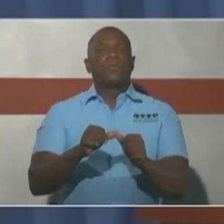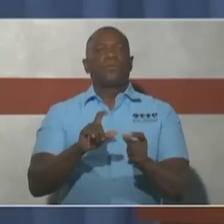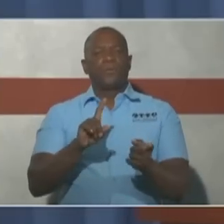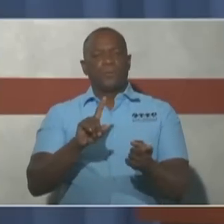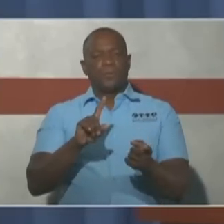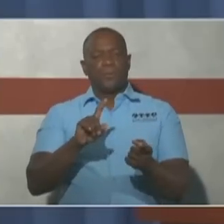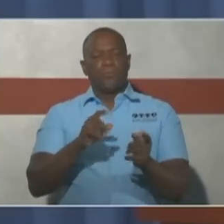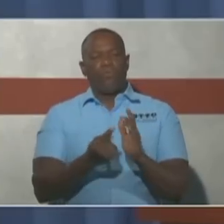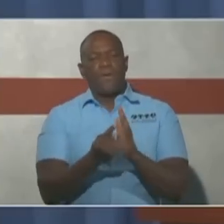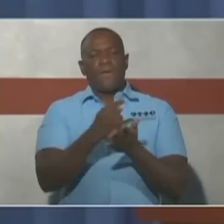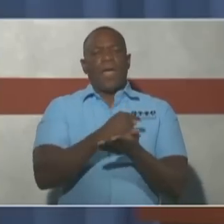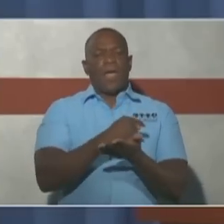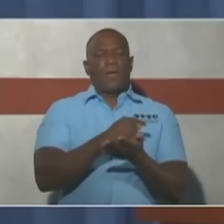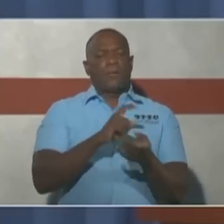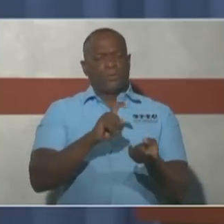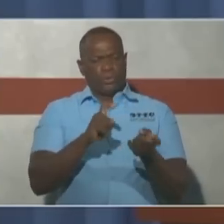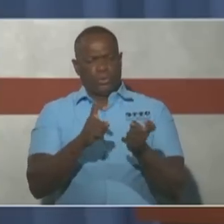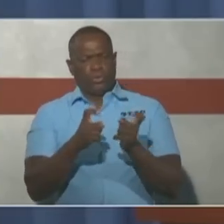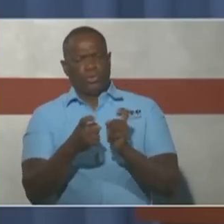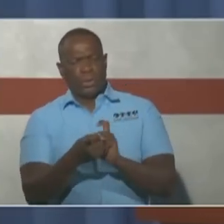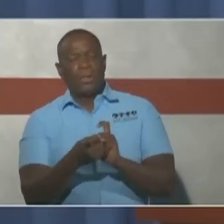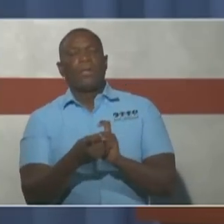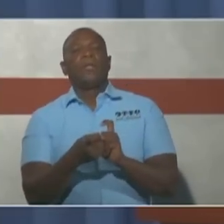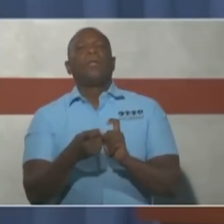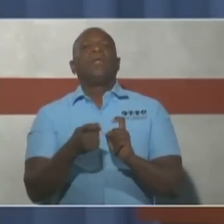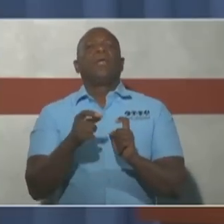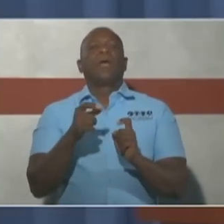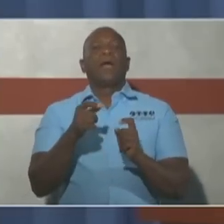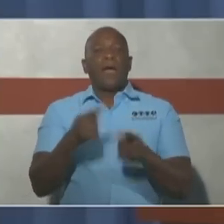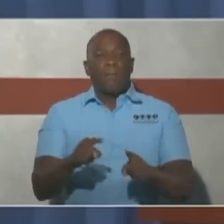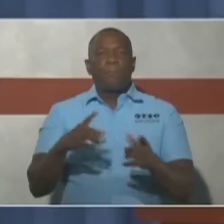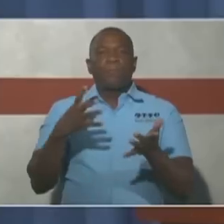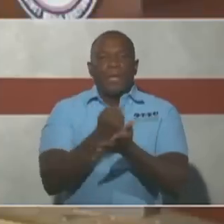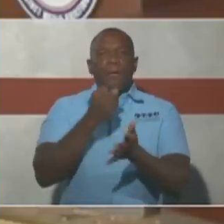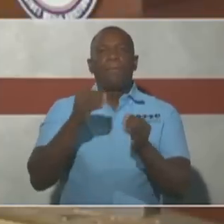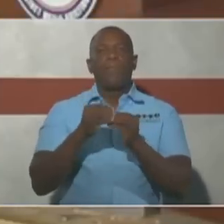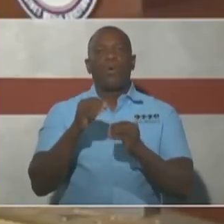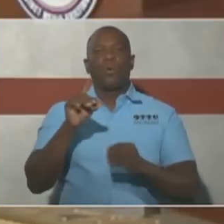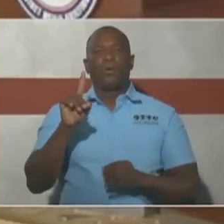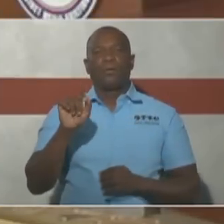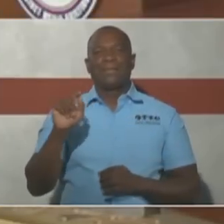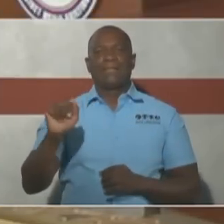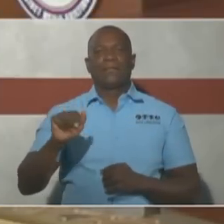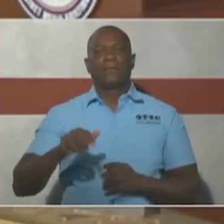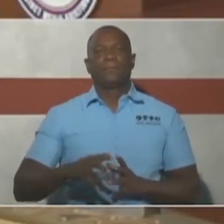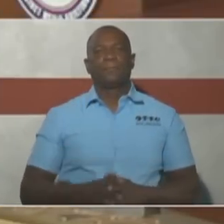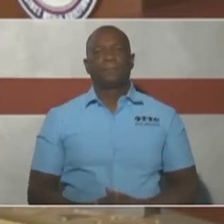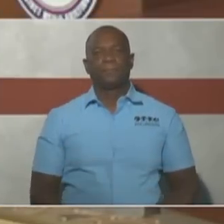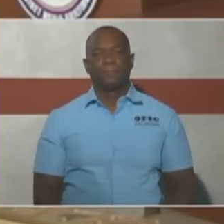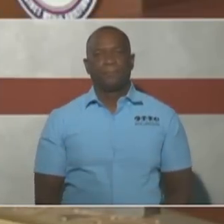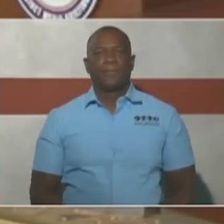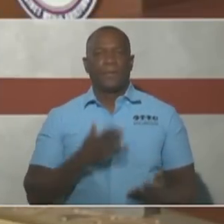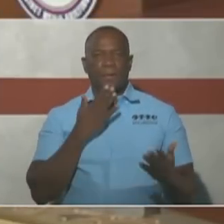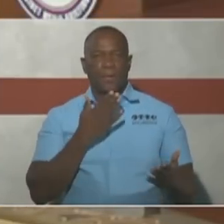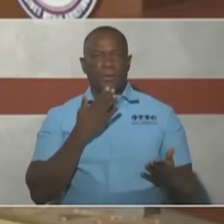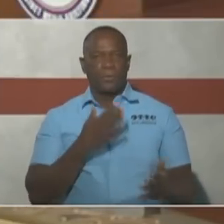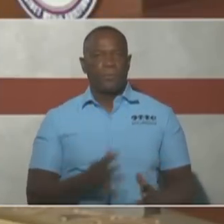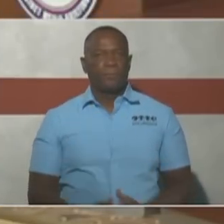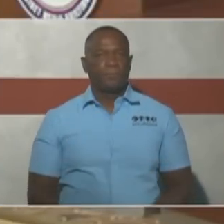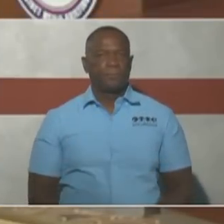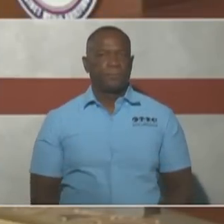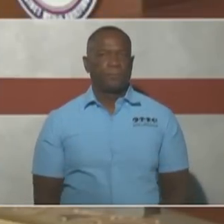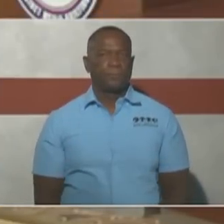data, currently available evidence, and it will be revised regularly as more evidence and data come to